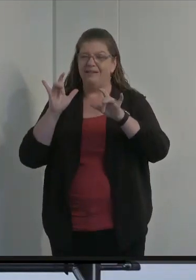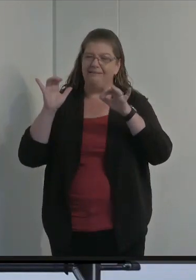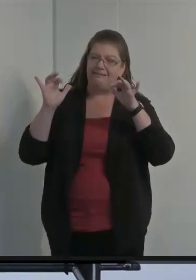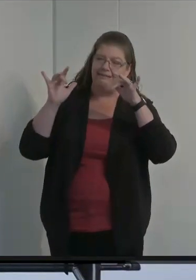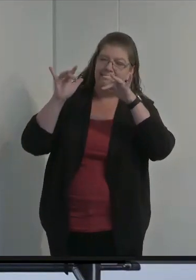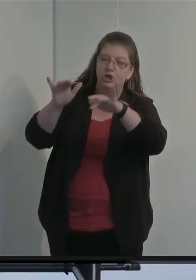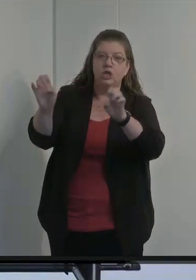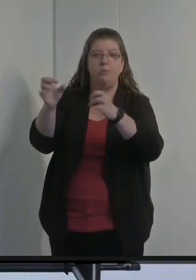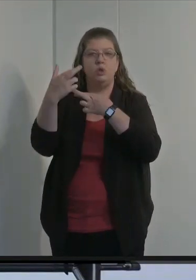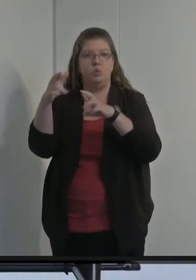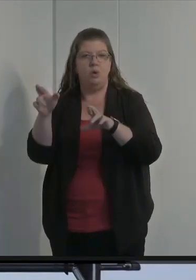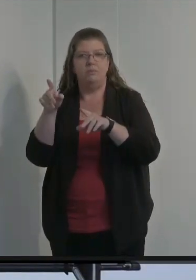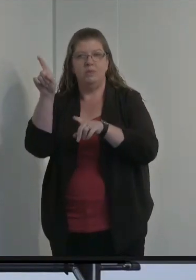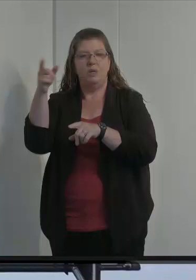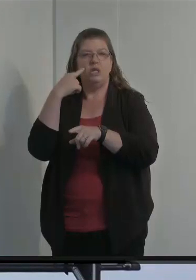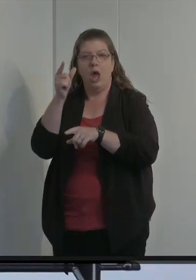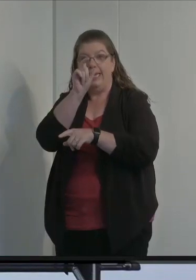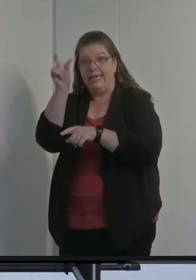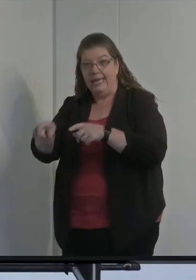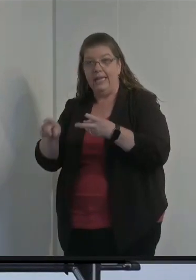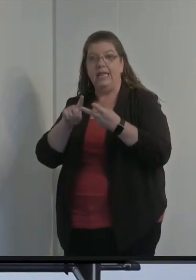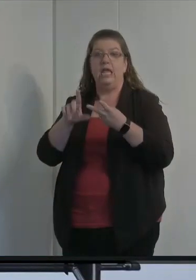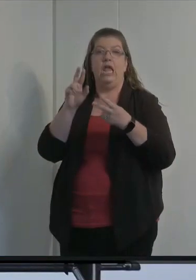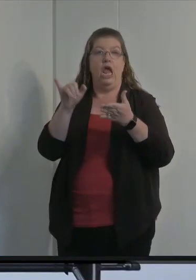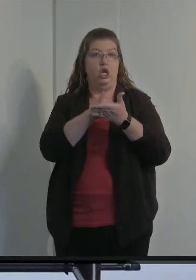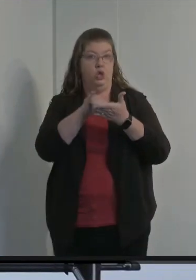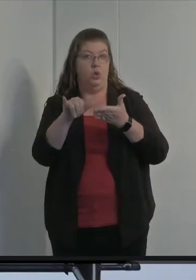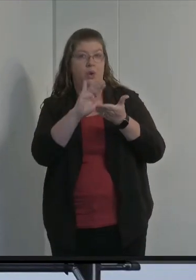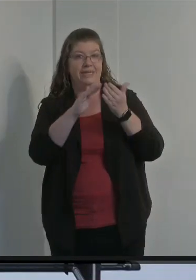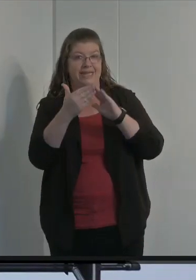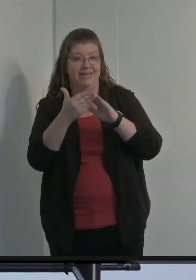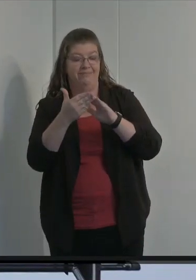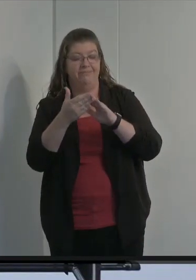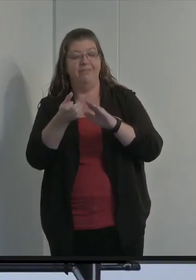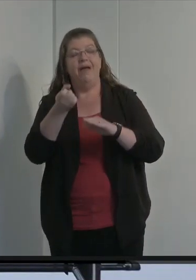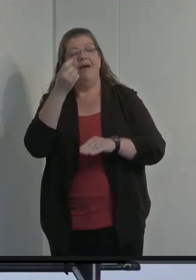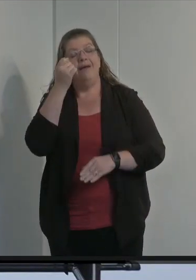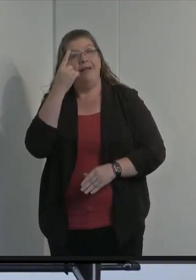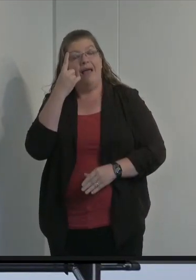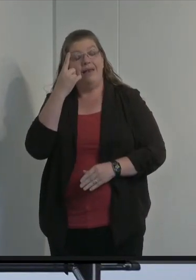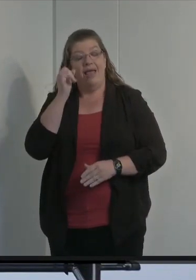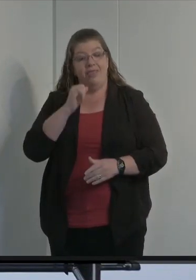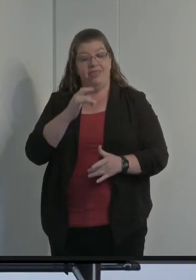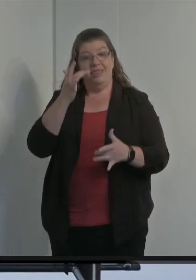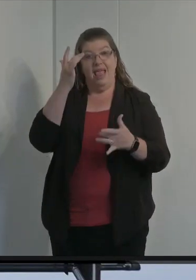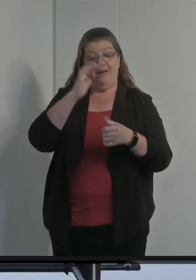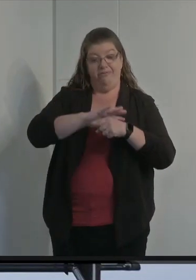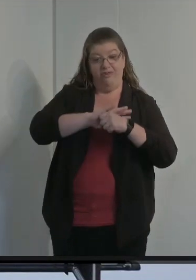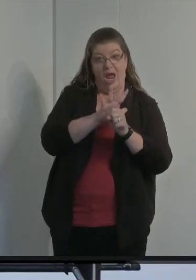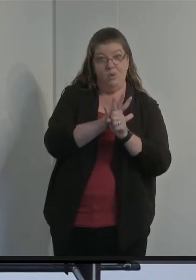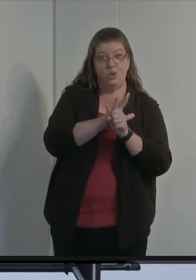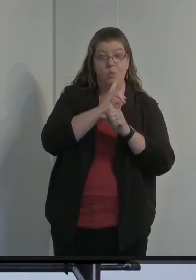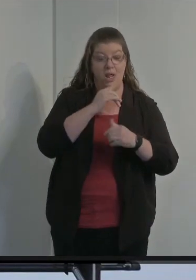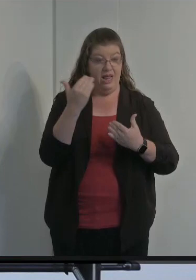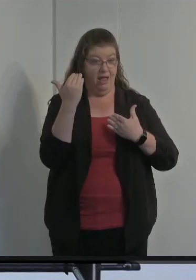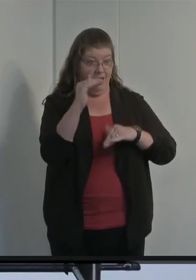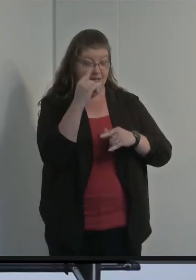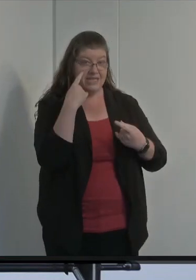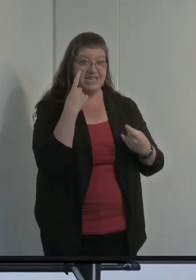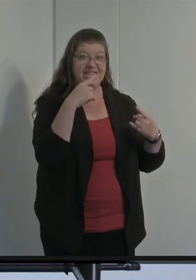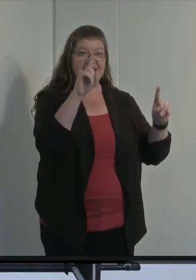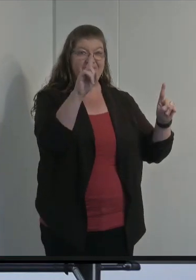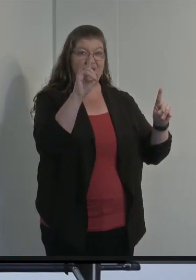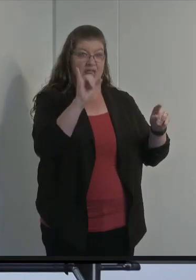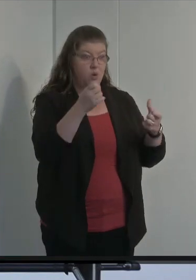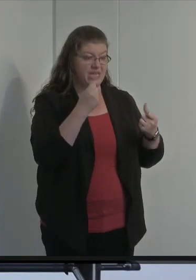York City experienced. Unfortunately, the virus was not sufficiently contained by these forceful initial efforts, and as businesses